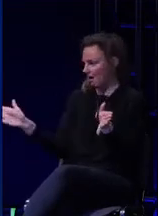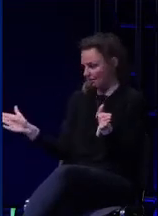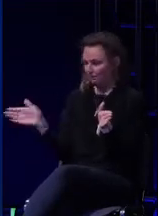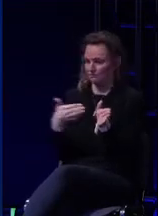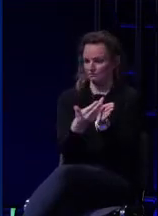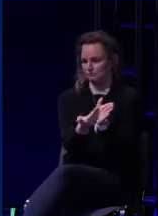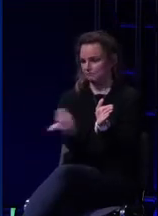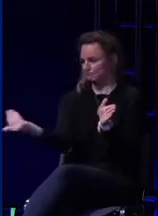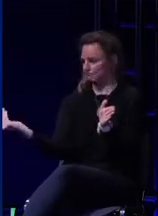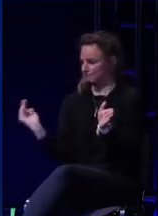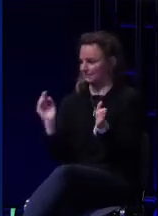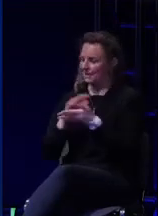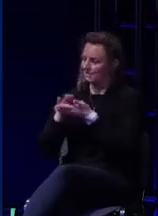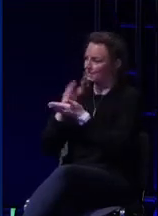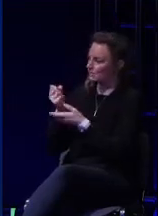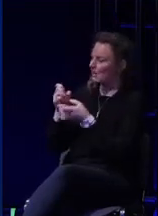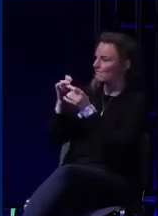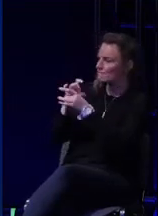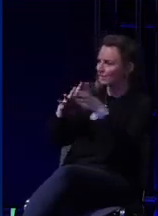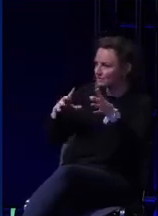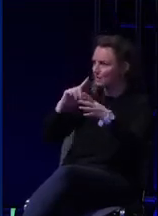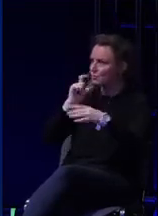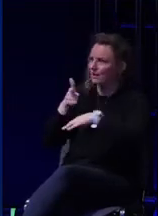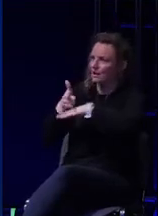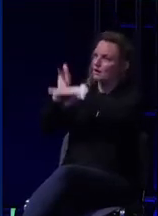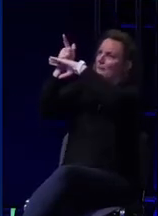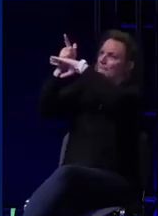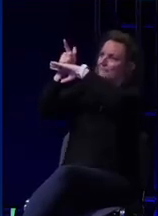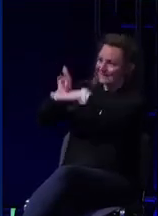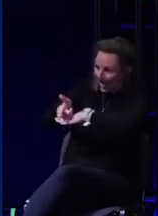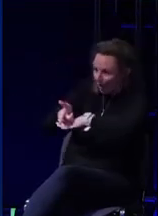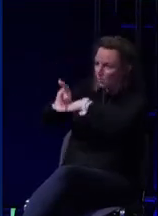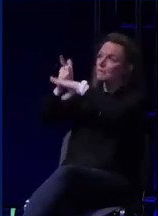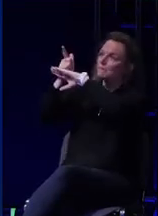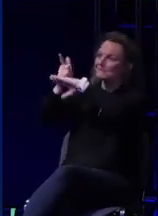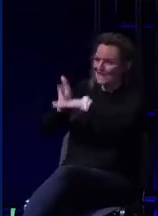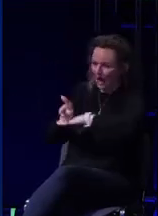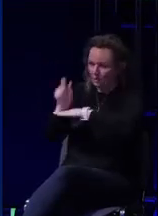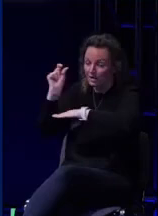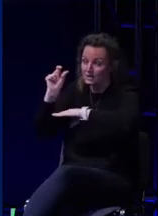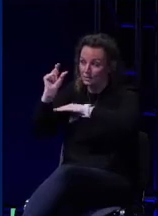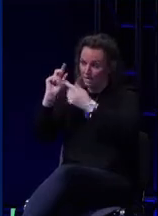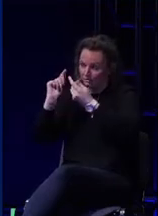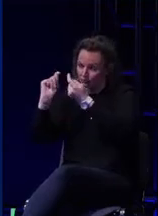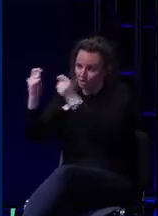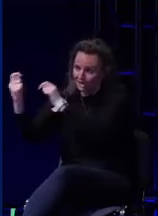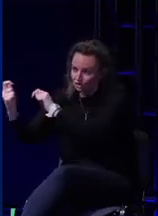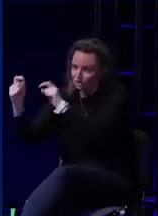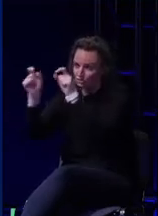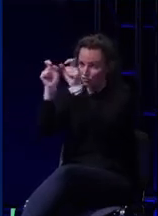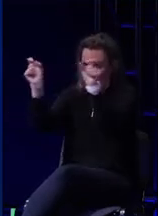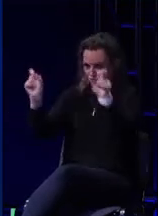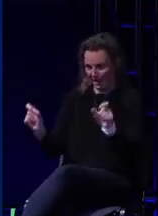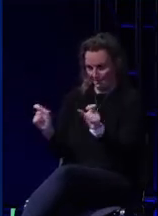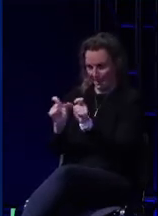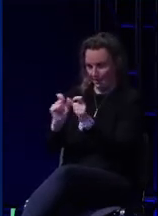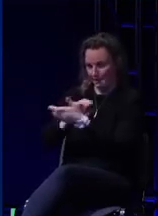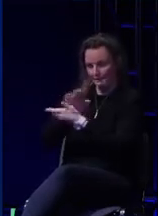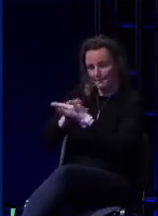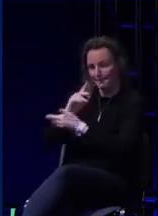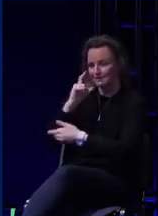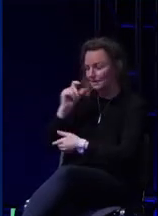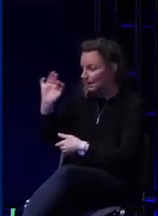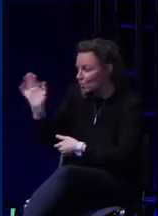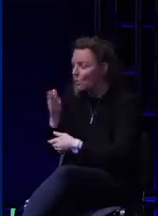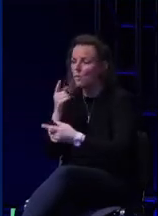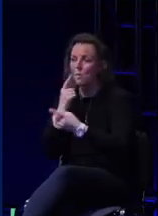then we've got the freedom to rack up and down if we just need to slightly adjust something for the framing. Yeah. But then we can put all that profiled information